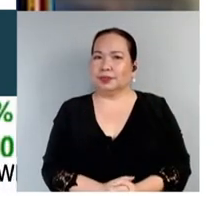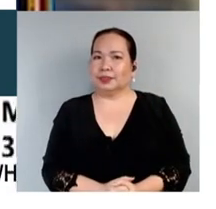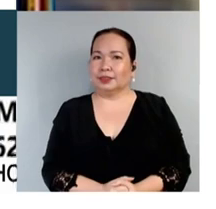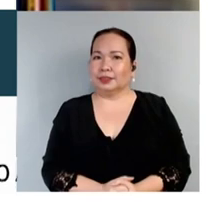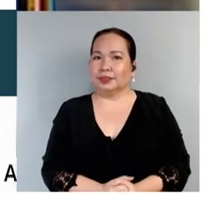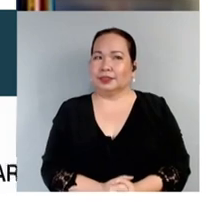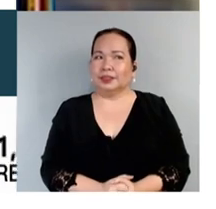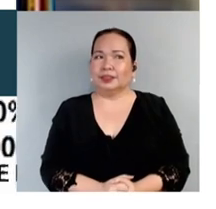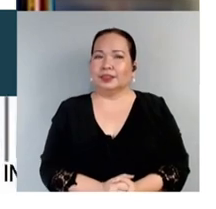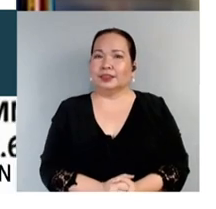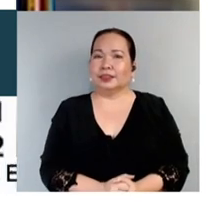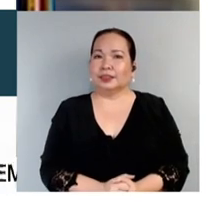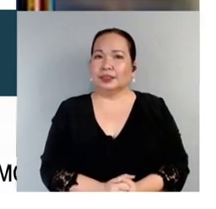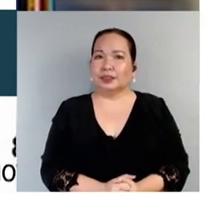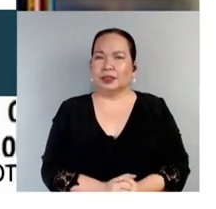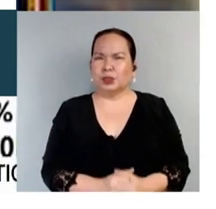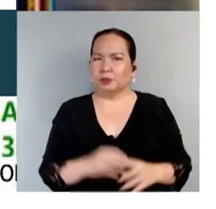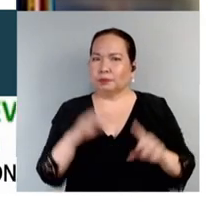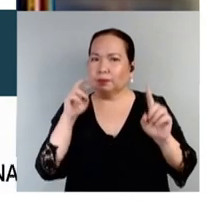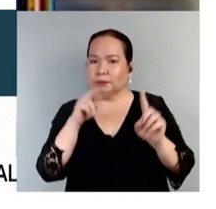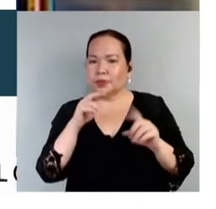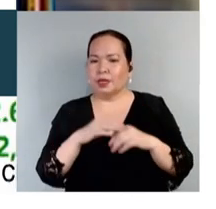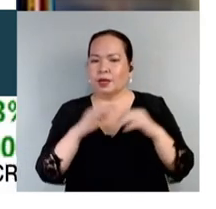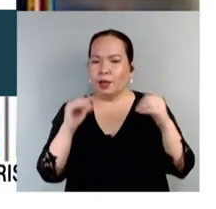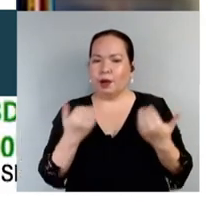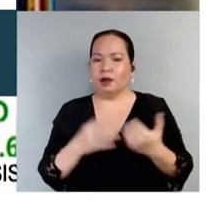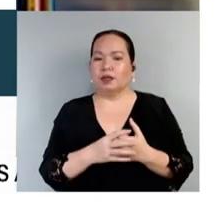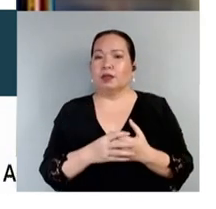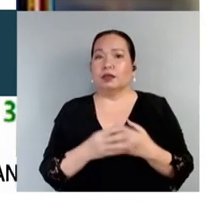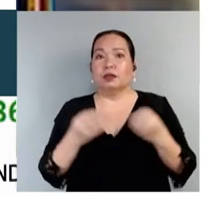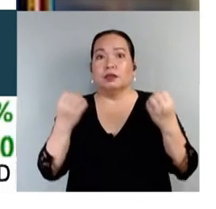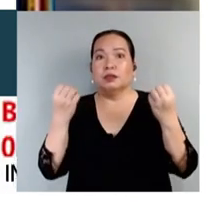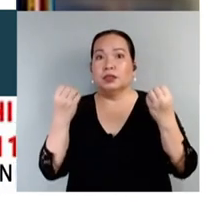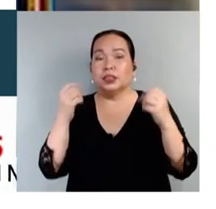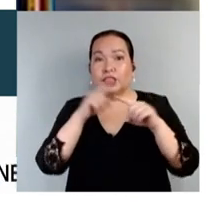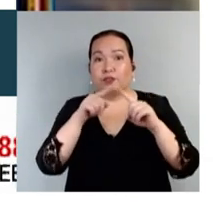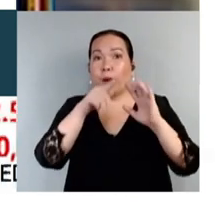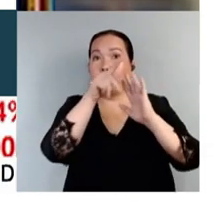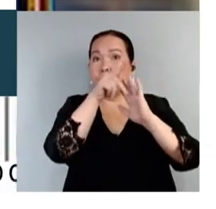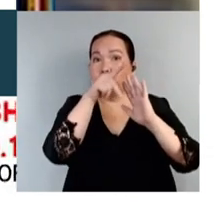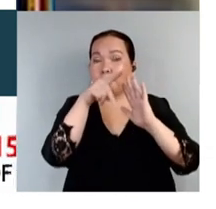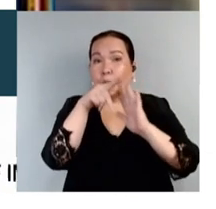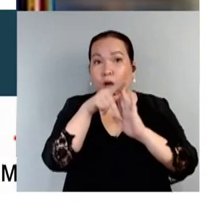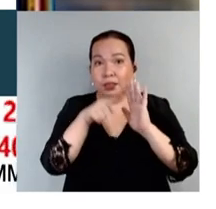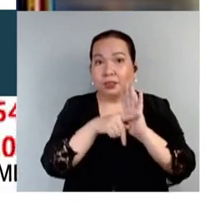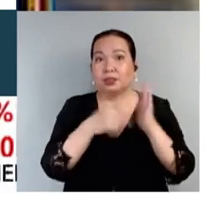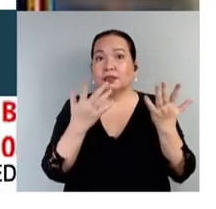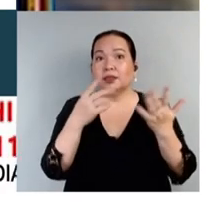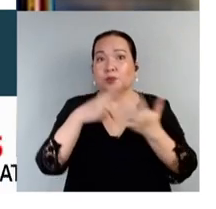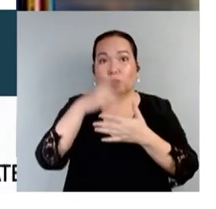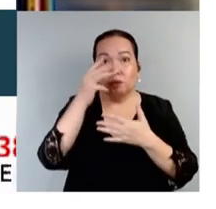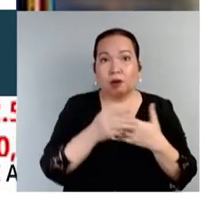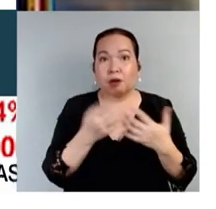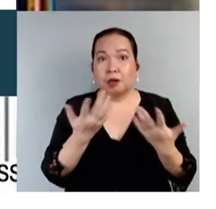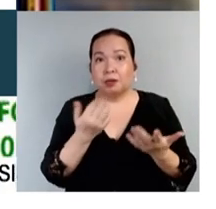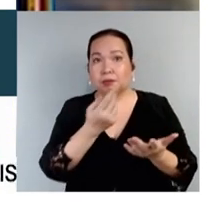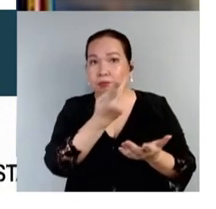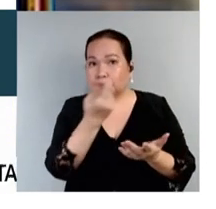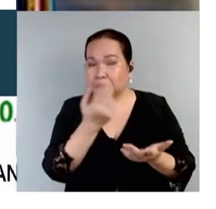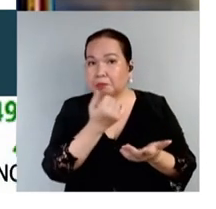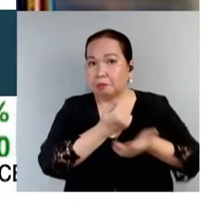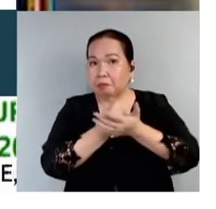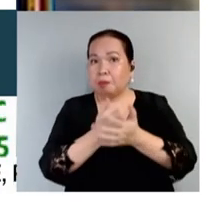looking at how so many of the policies and programs they have helped to enact have